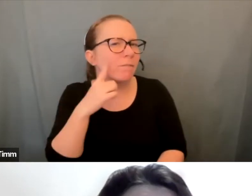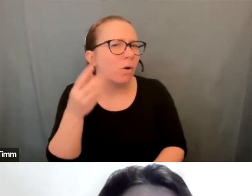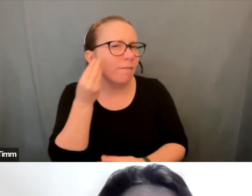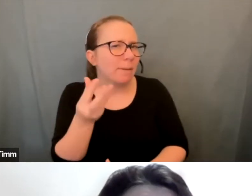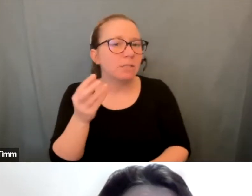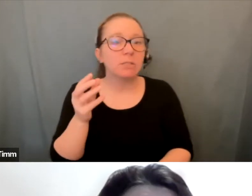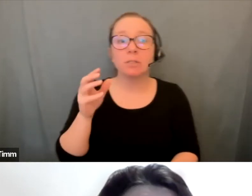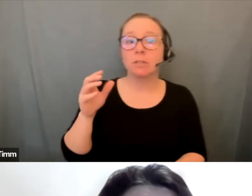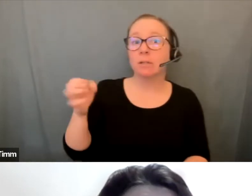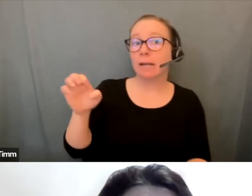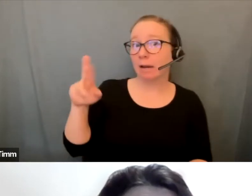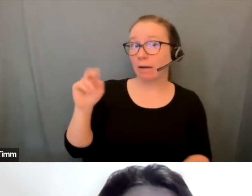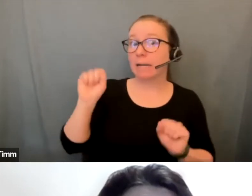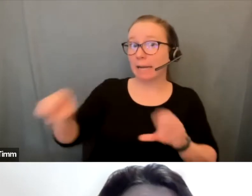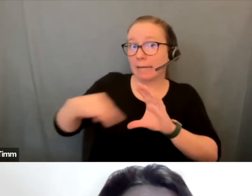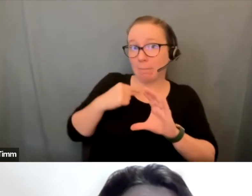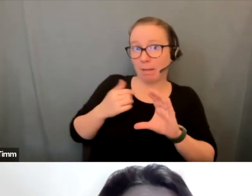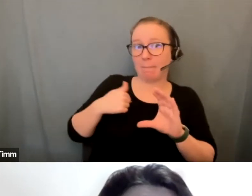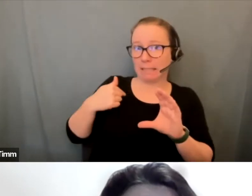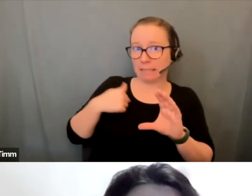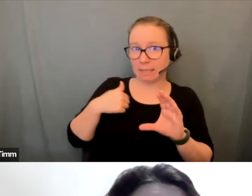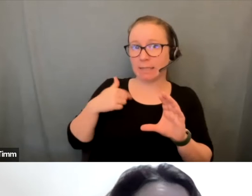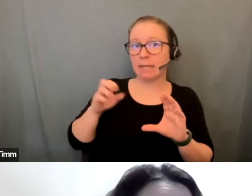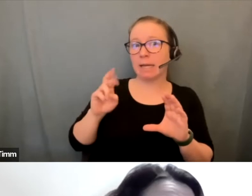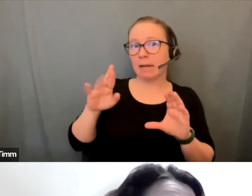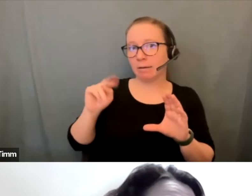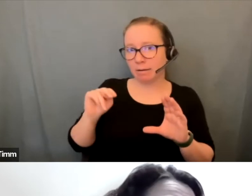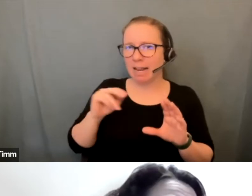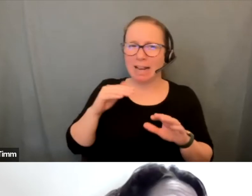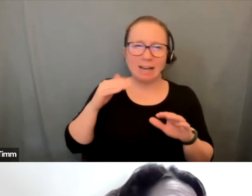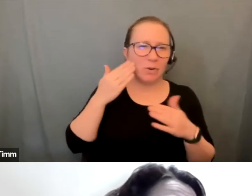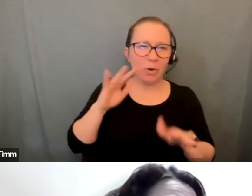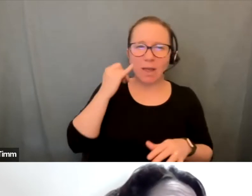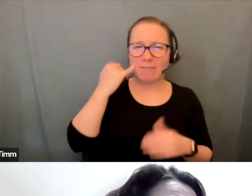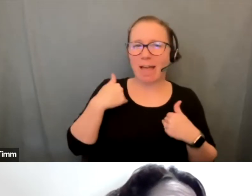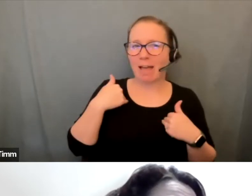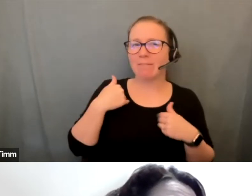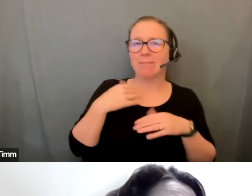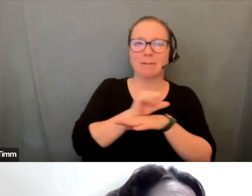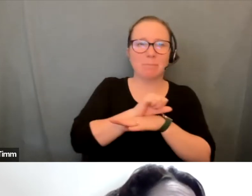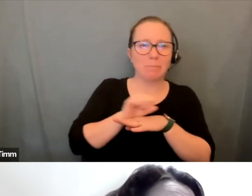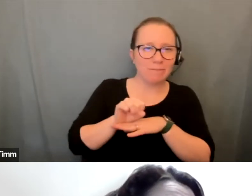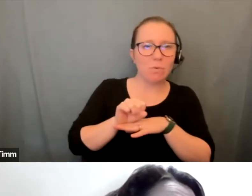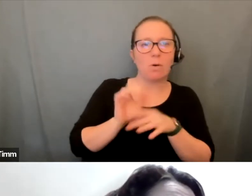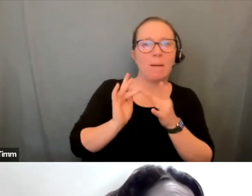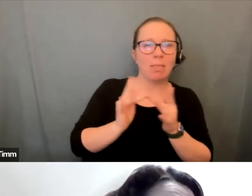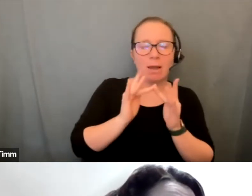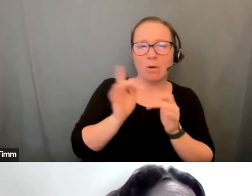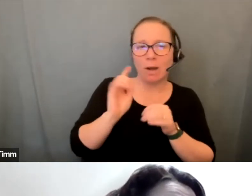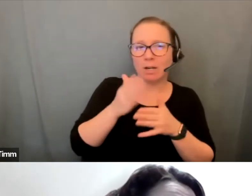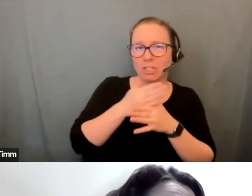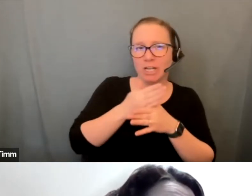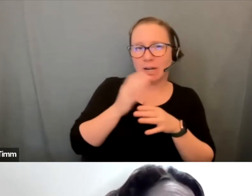They're welcome to email me. I don't know if we've got a platform yet where we would share the day and time. Denise, I think, would